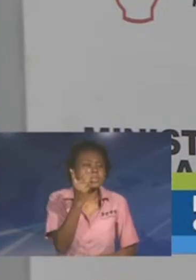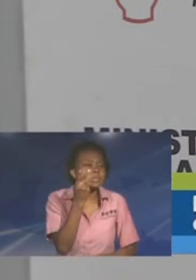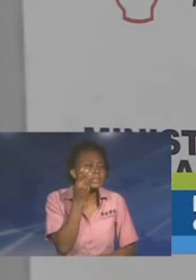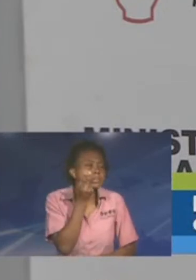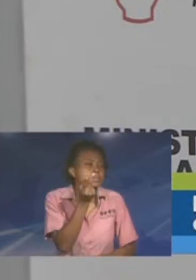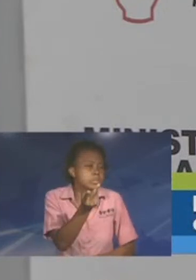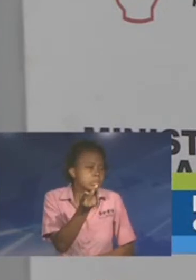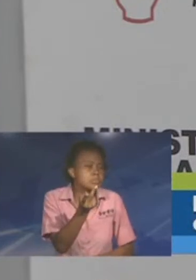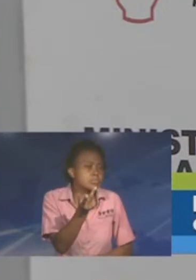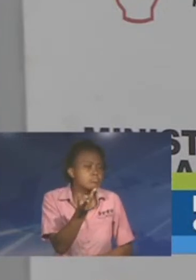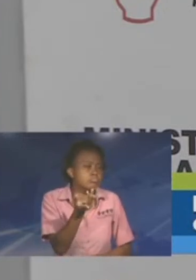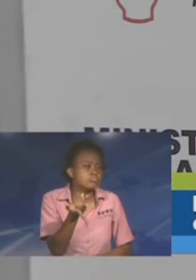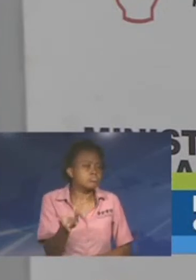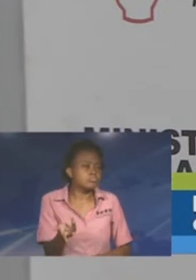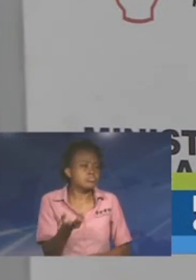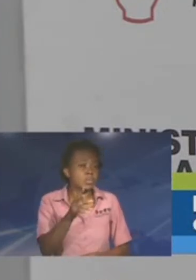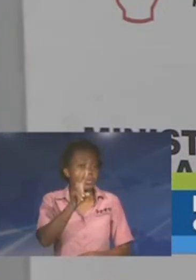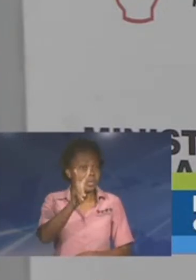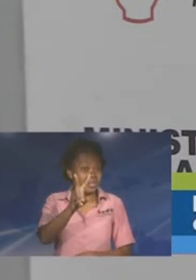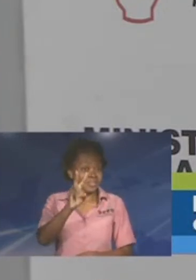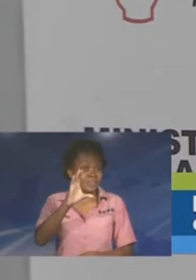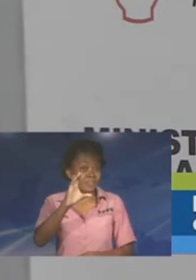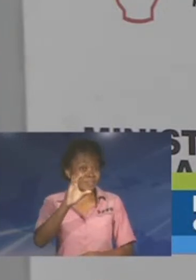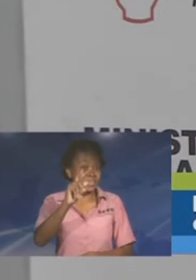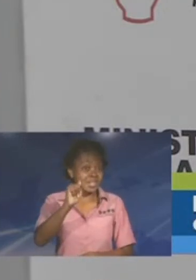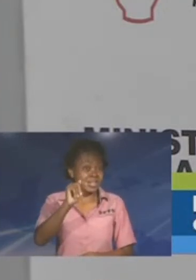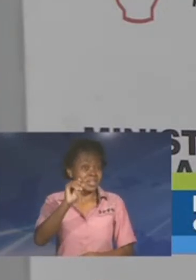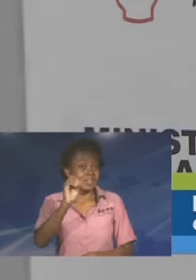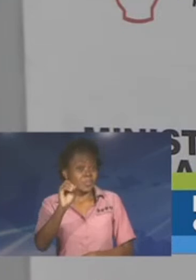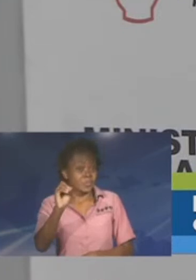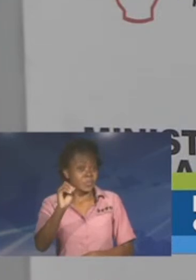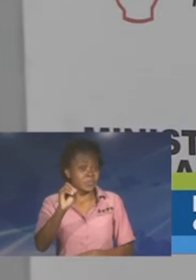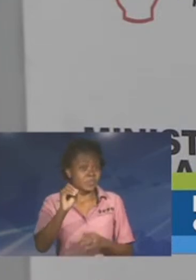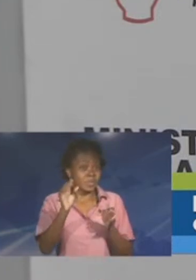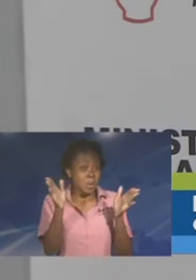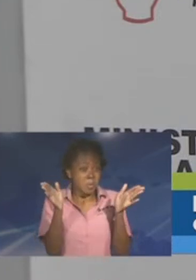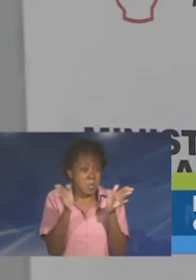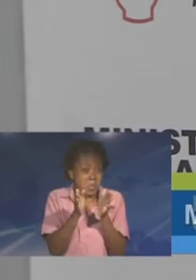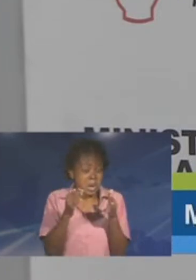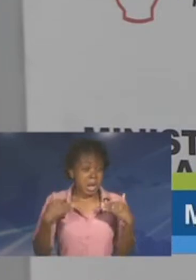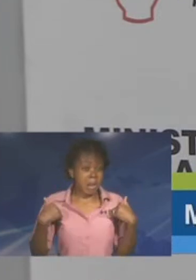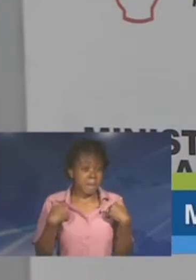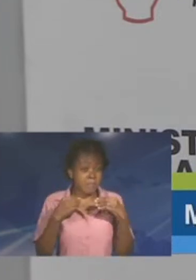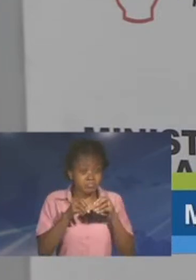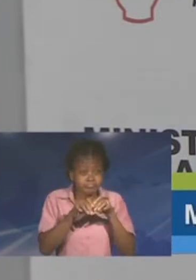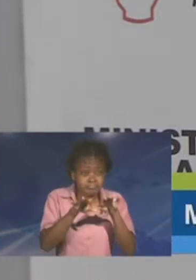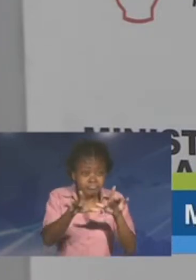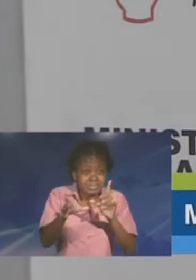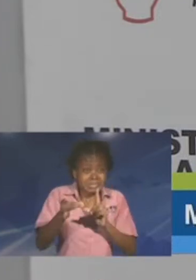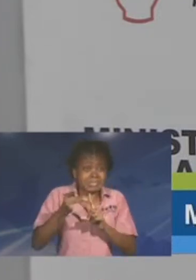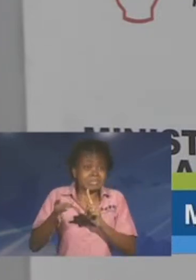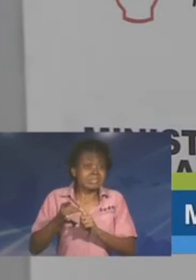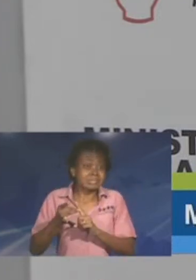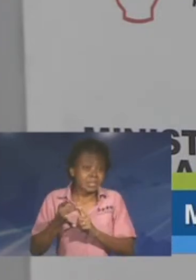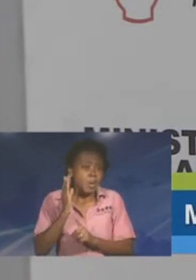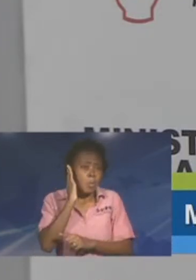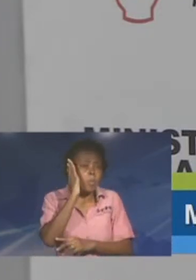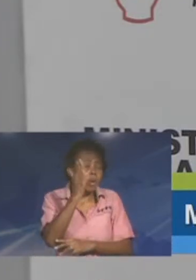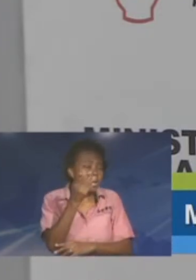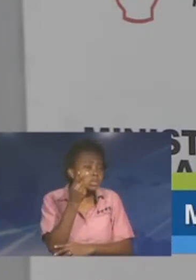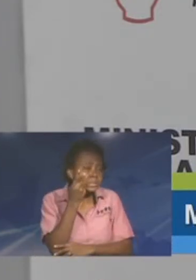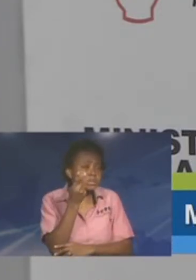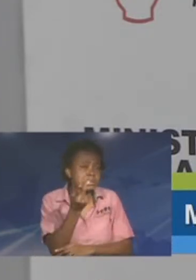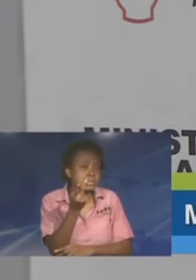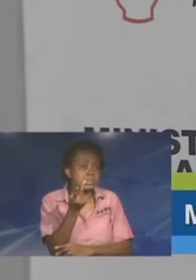haven't seen a significant increase as yet. As the rainy season goes onwards, we will be keeping an eye on the vector-borne diseases in